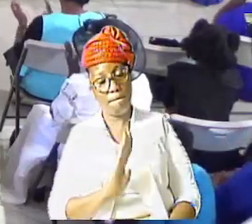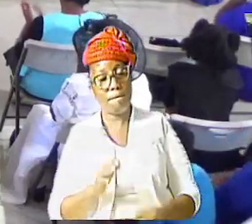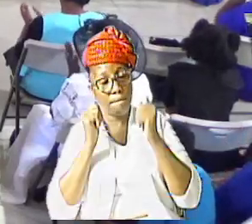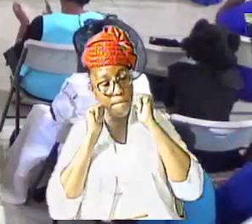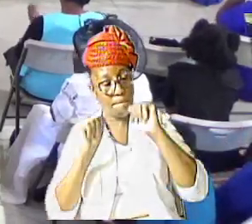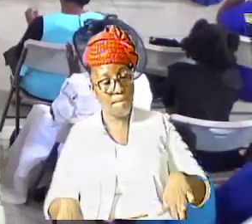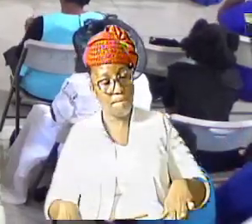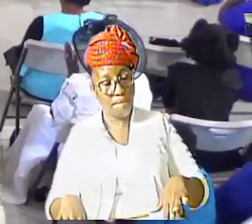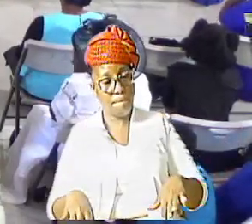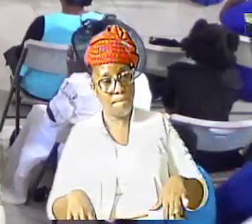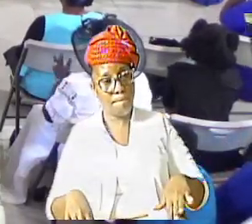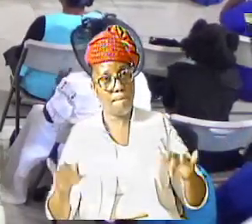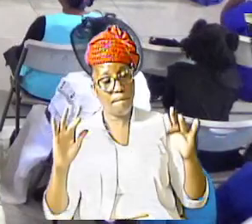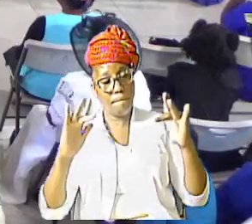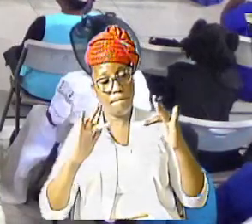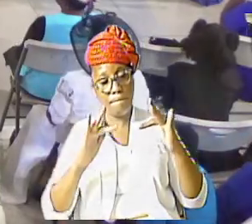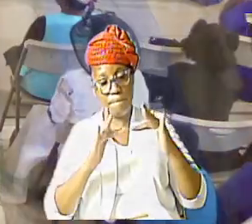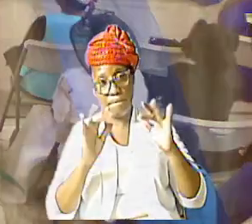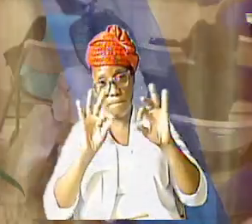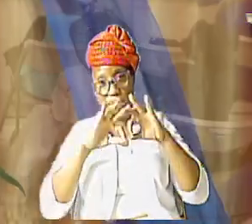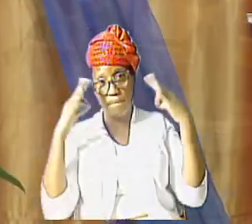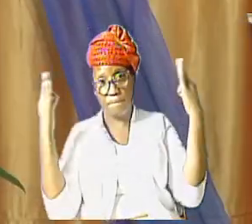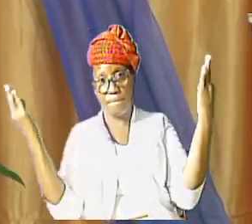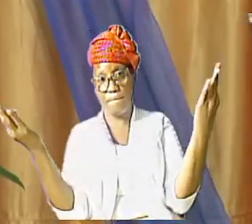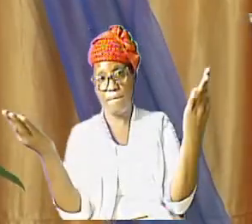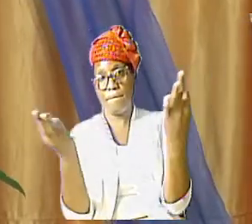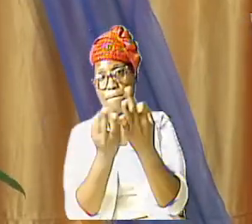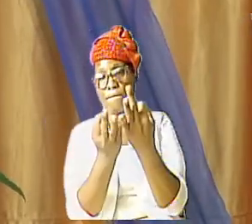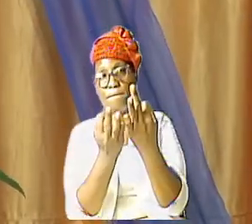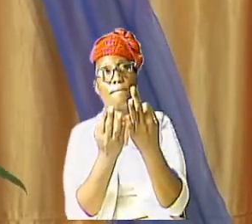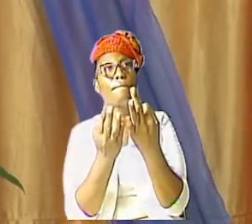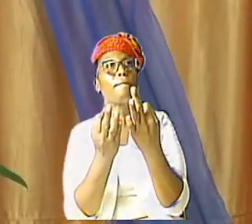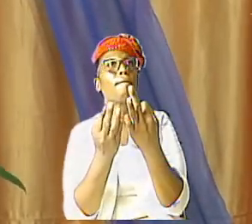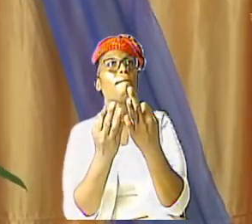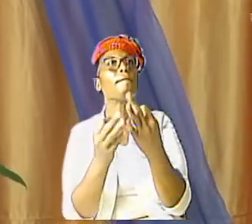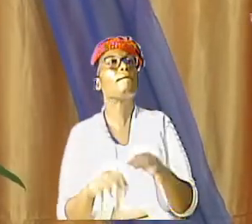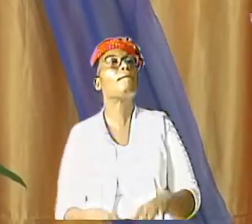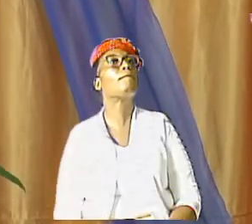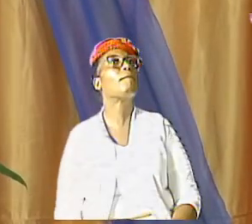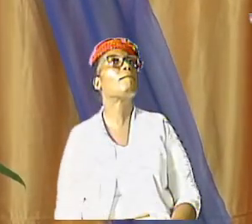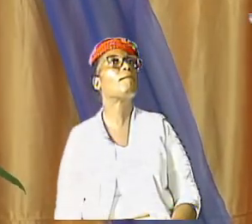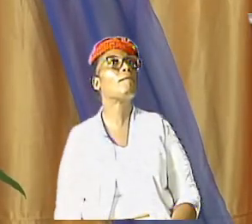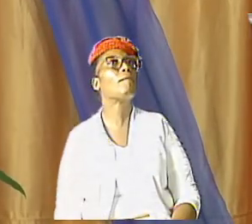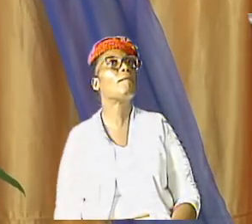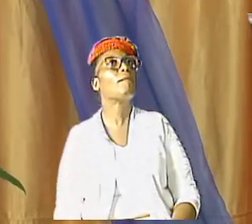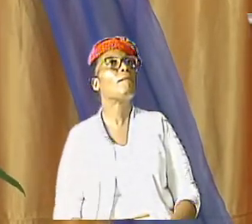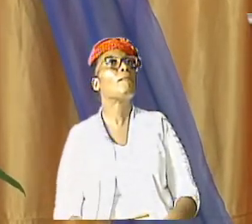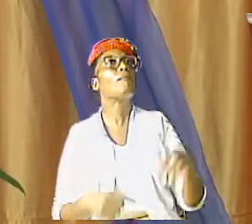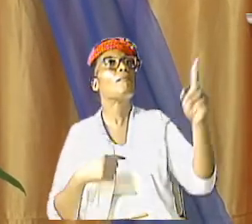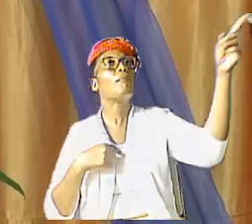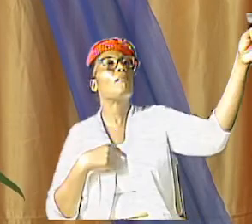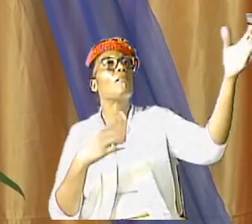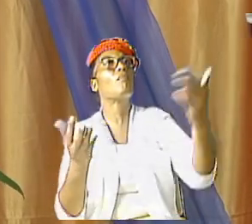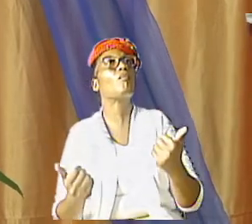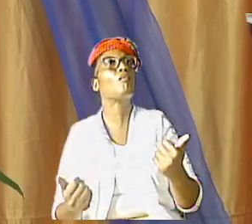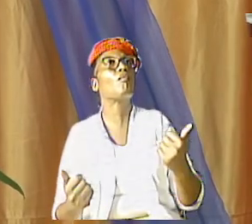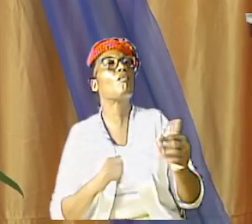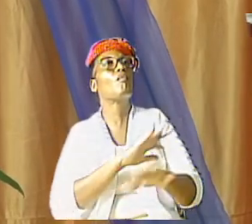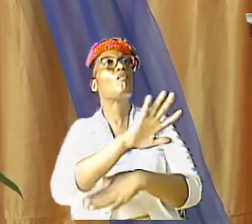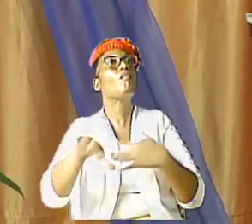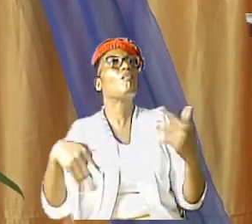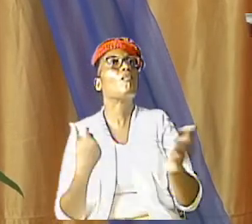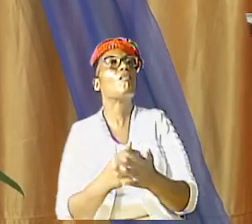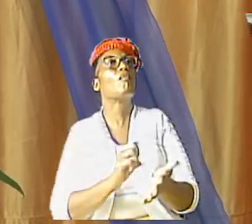you. God bless you. God bless you. Amen. Amen. I'm going to take my seat. But just before I take my seat, I want all the saints